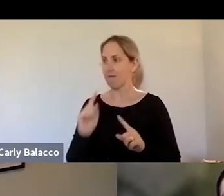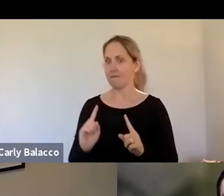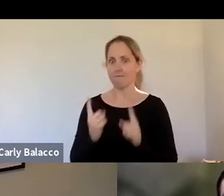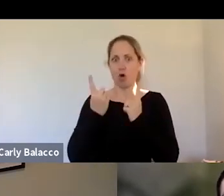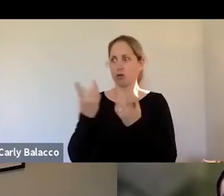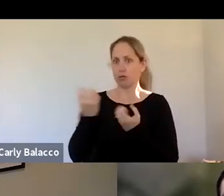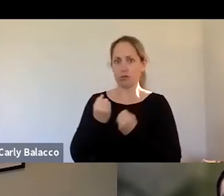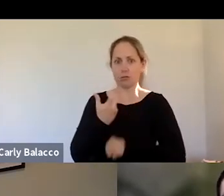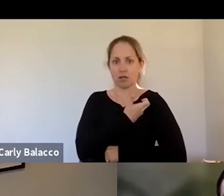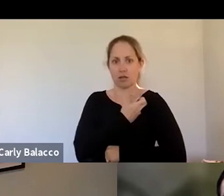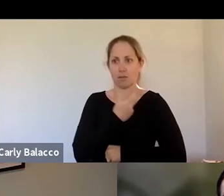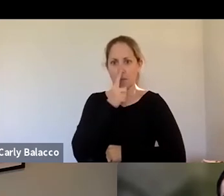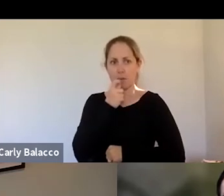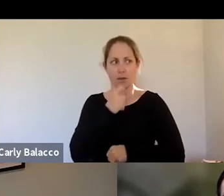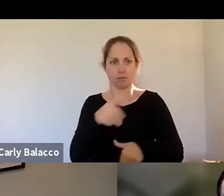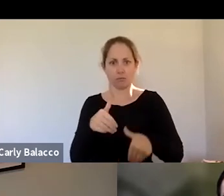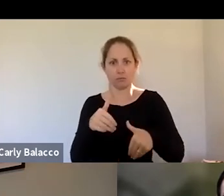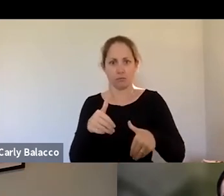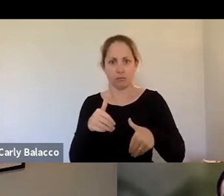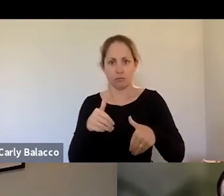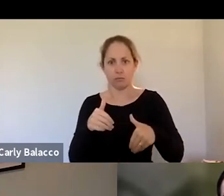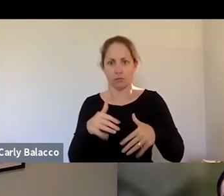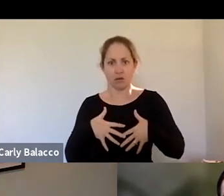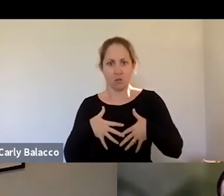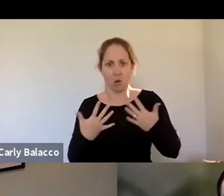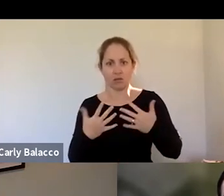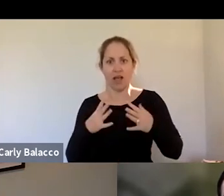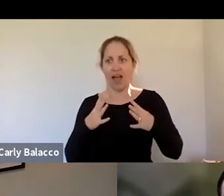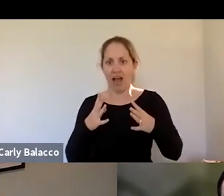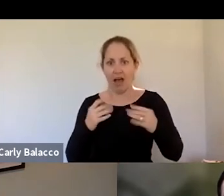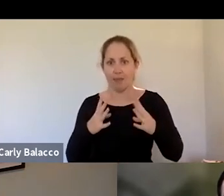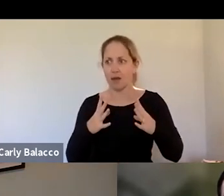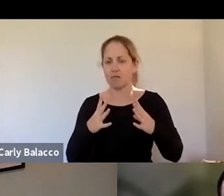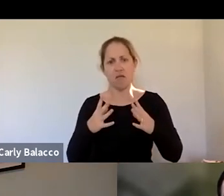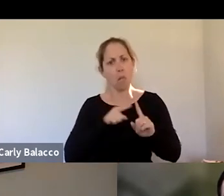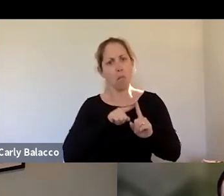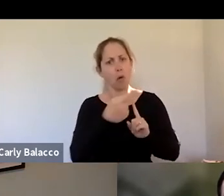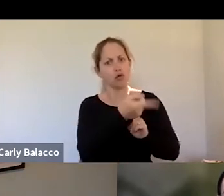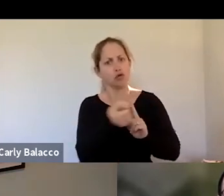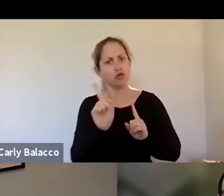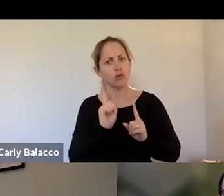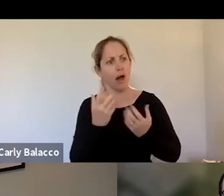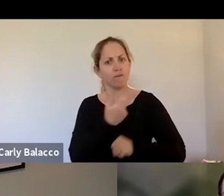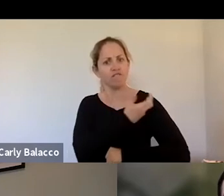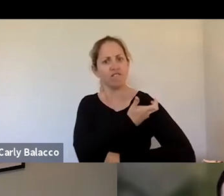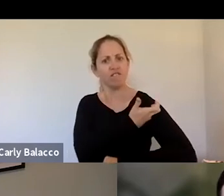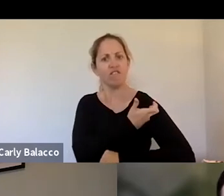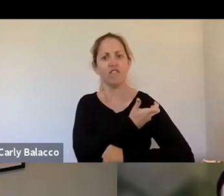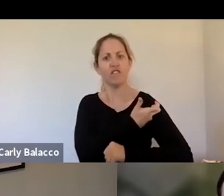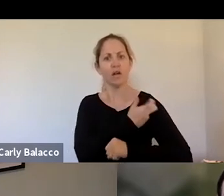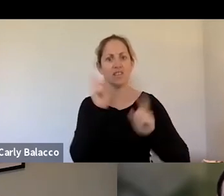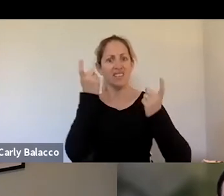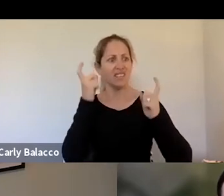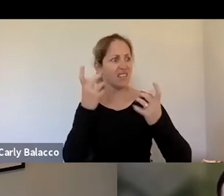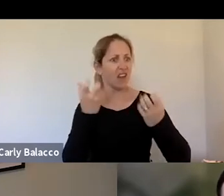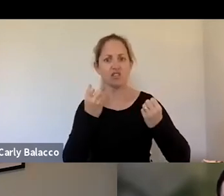high in a context where overall there seems to be a lower level of anxiety around contracting COVID-19 than we're seeing among